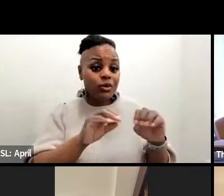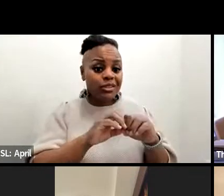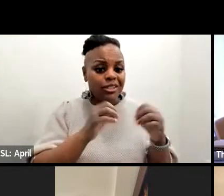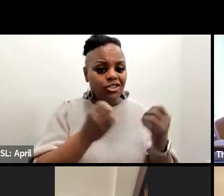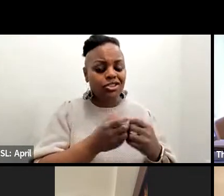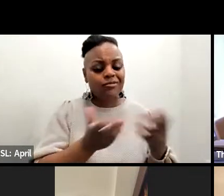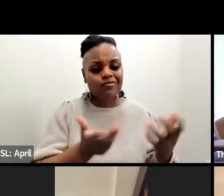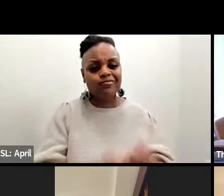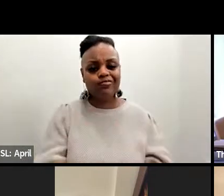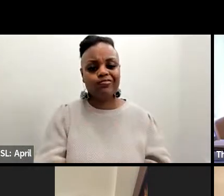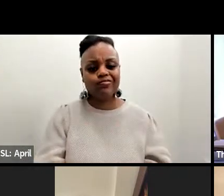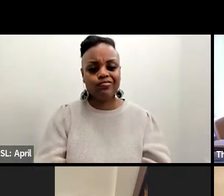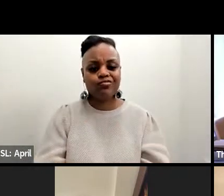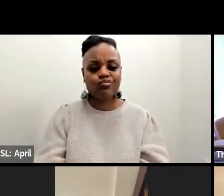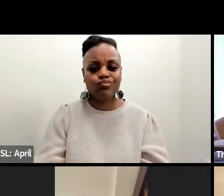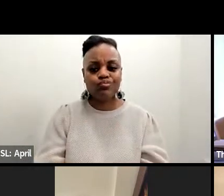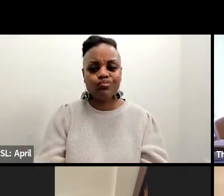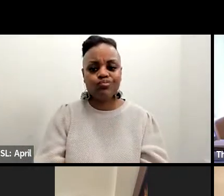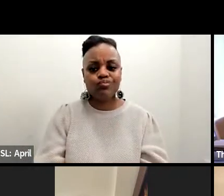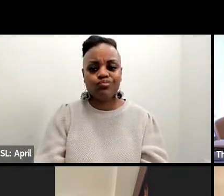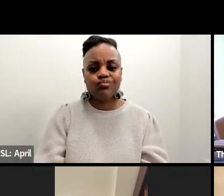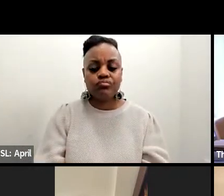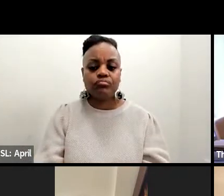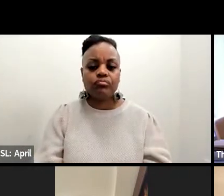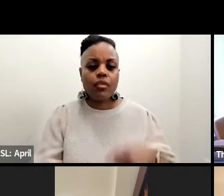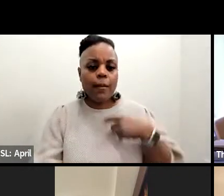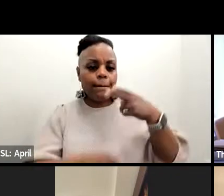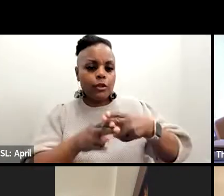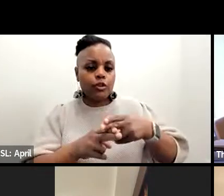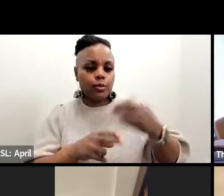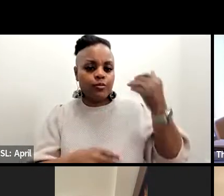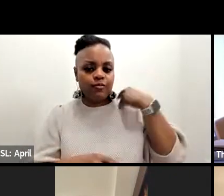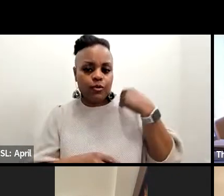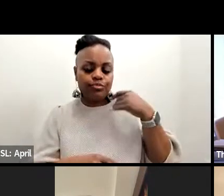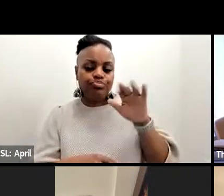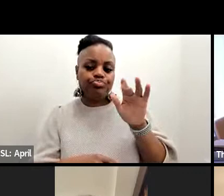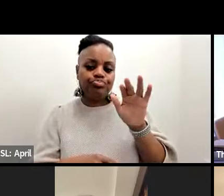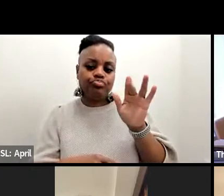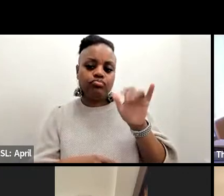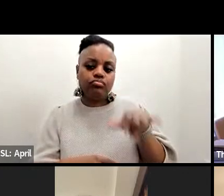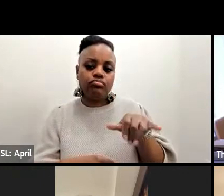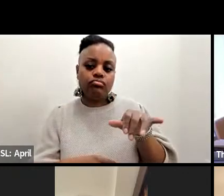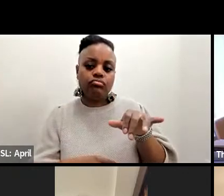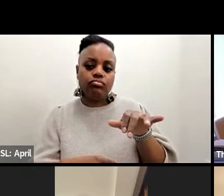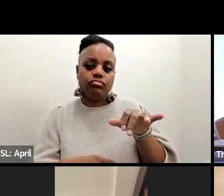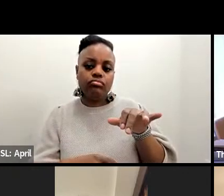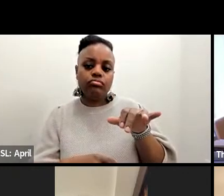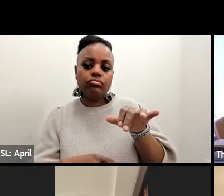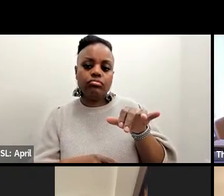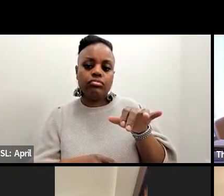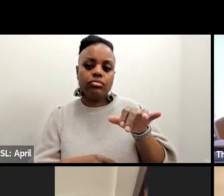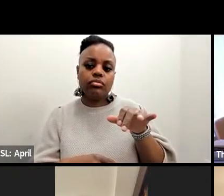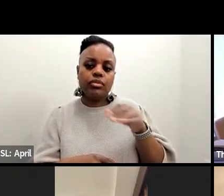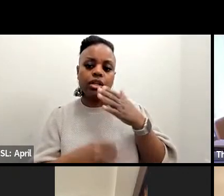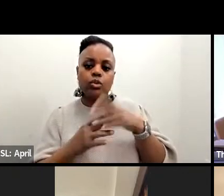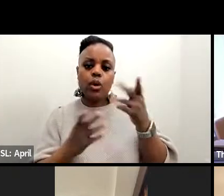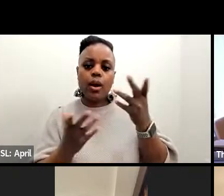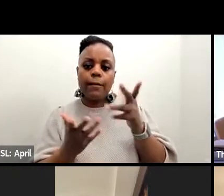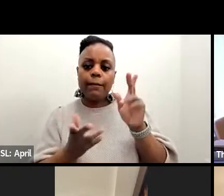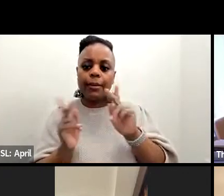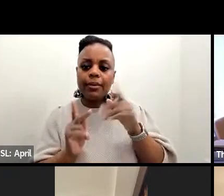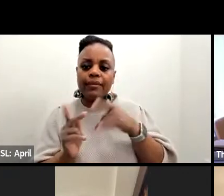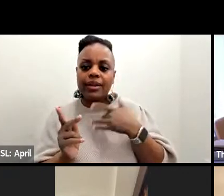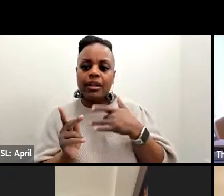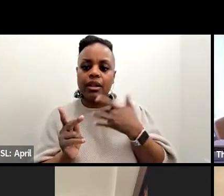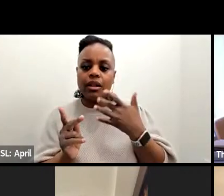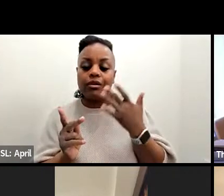consequence of maybe humanizing the Brotherhood in some ways. I mean, you see now human rights organizations have been taking